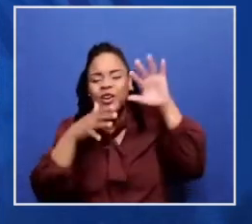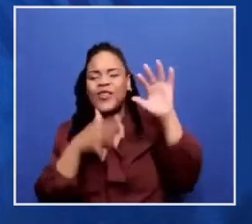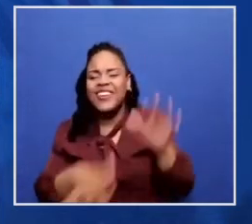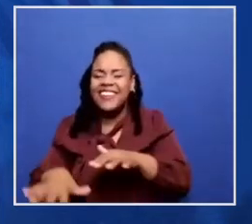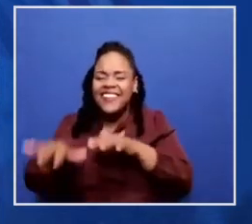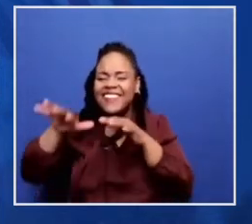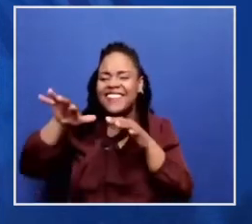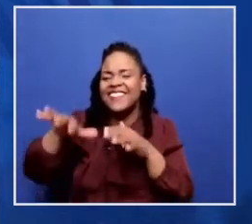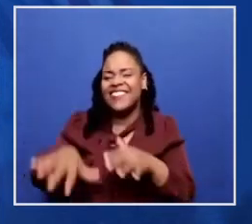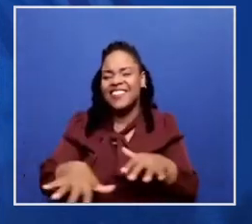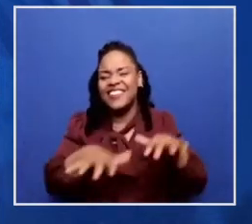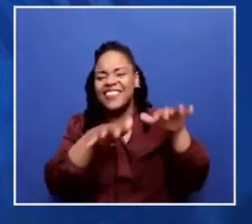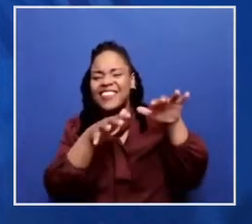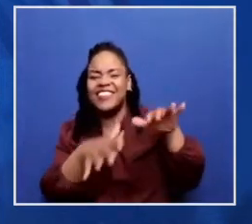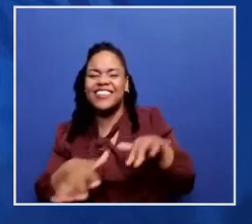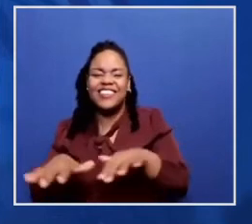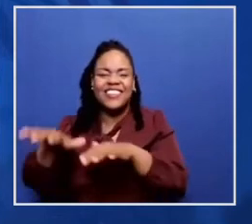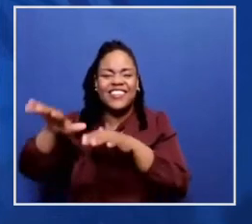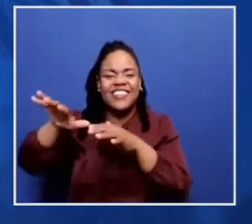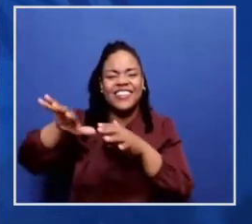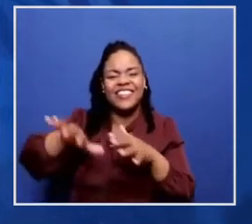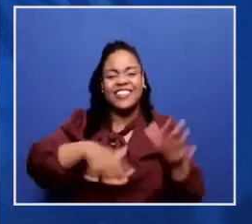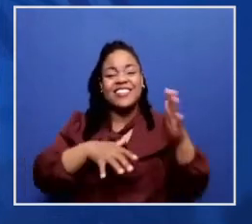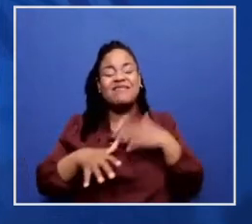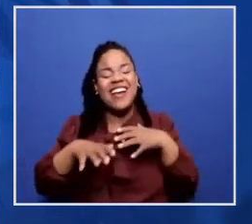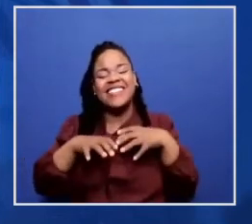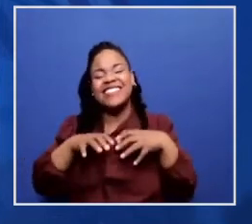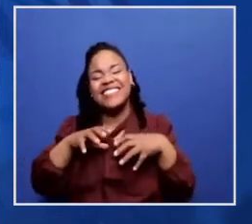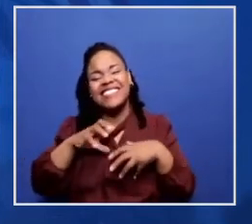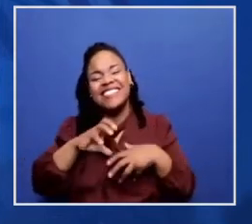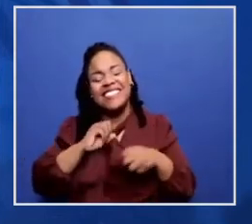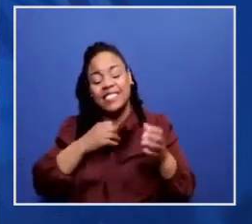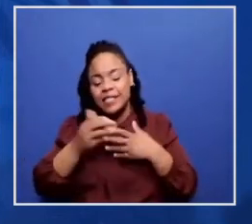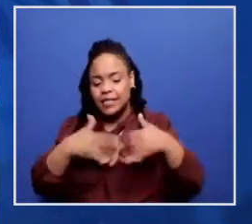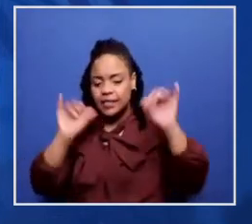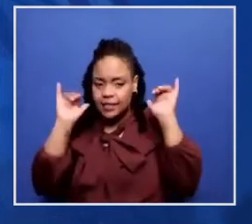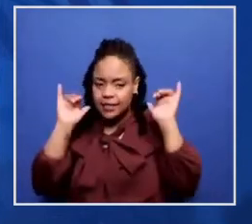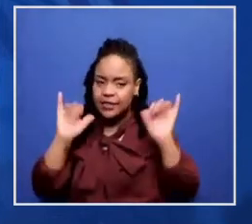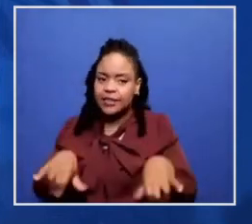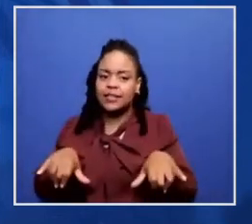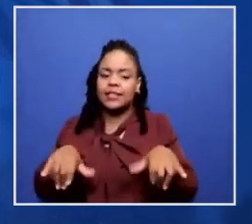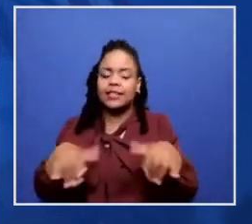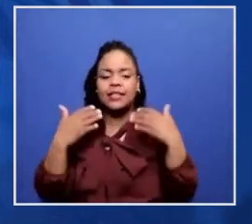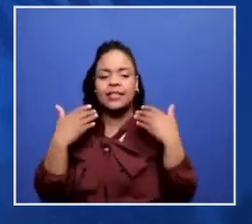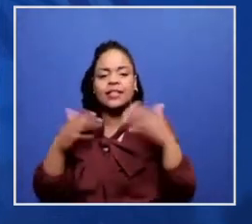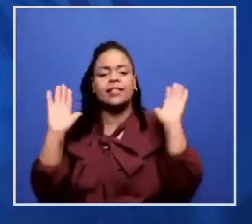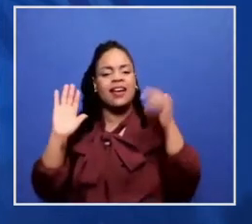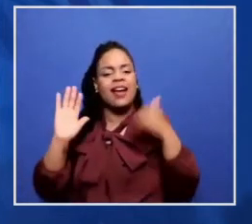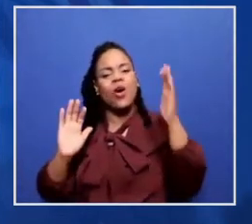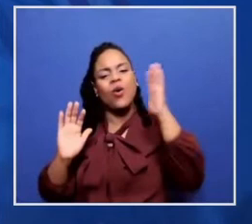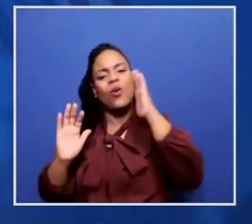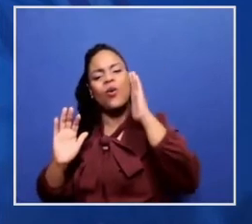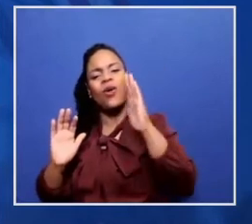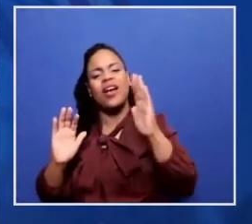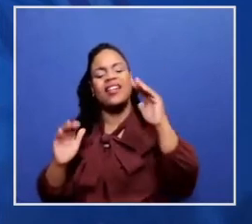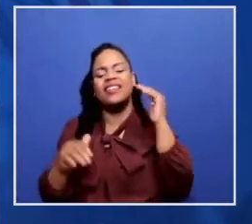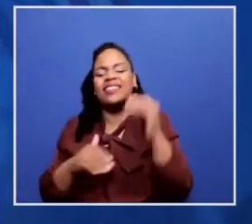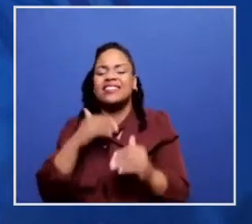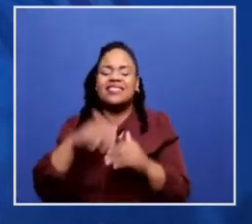in spite of the ache, do it, do it. I'll do it,